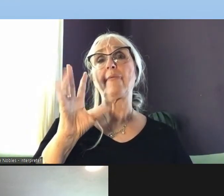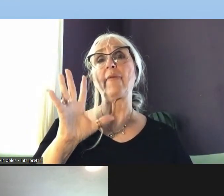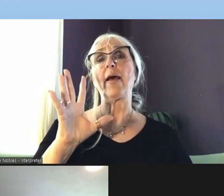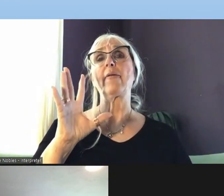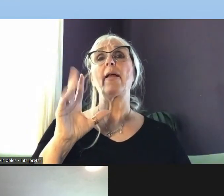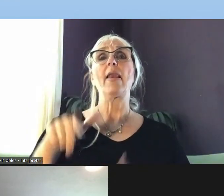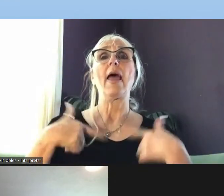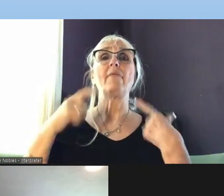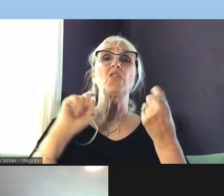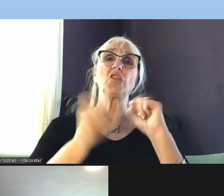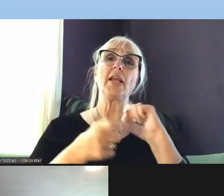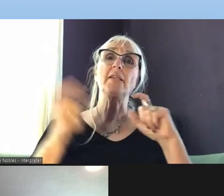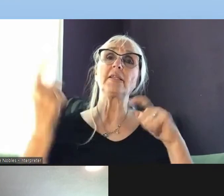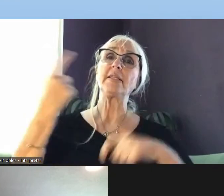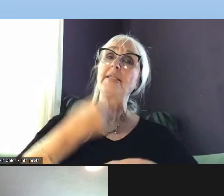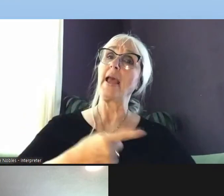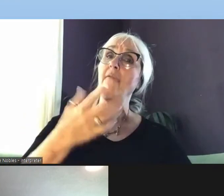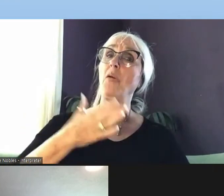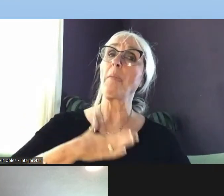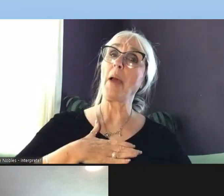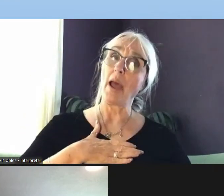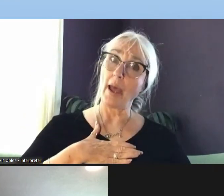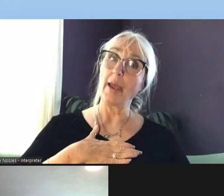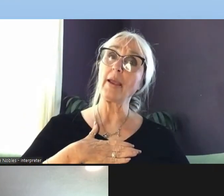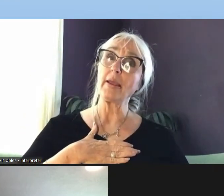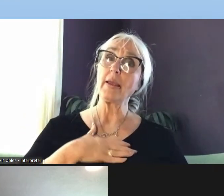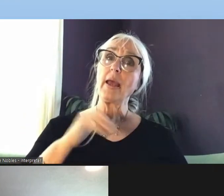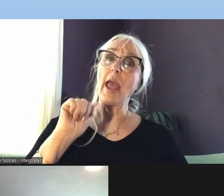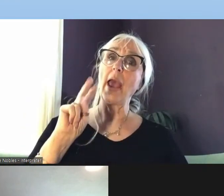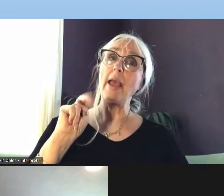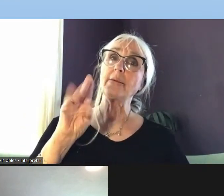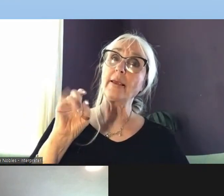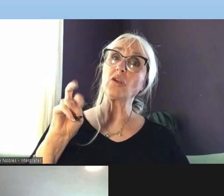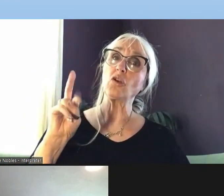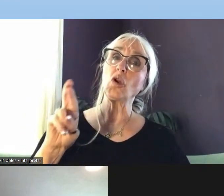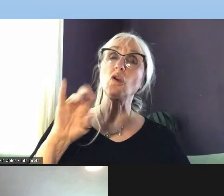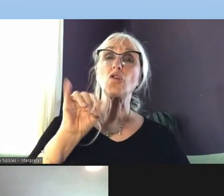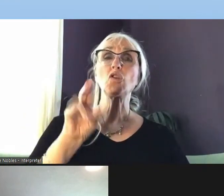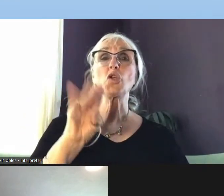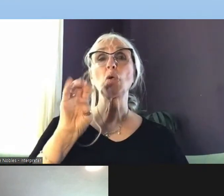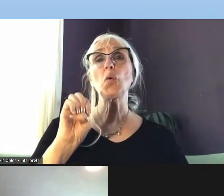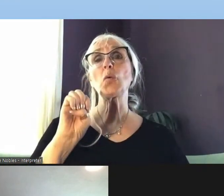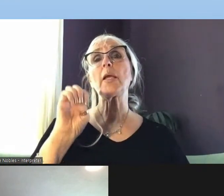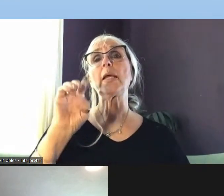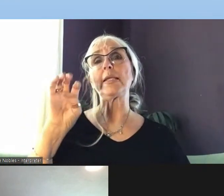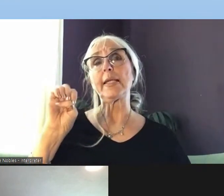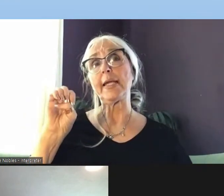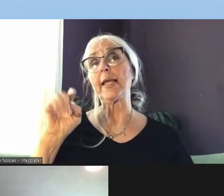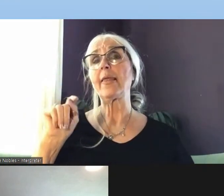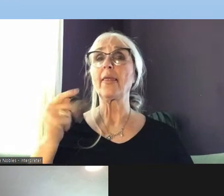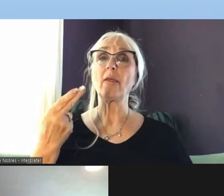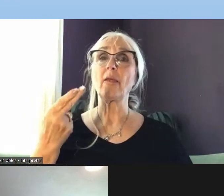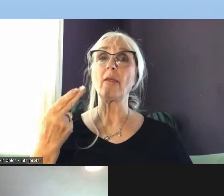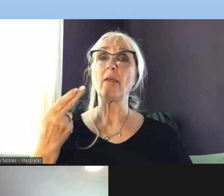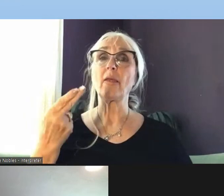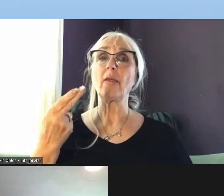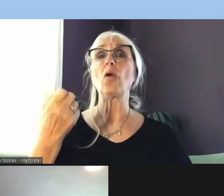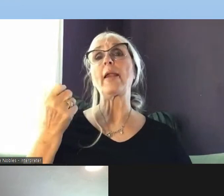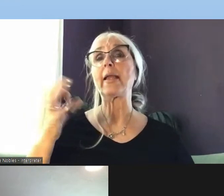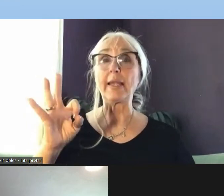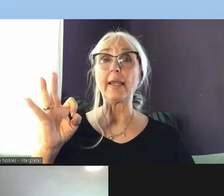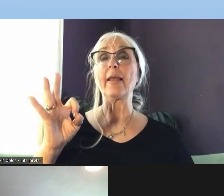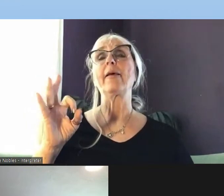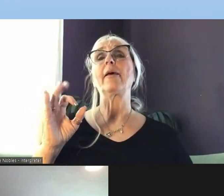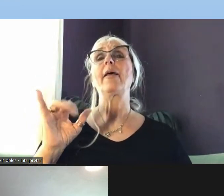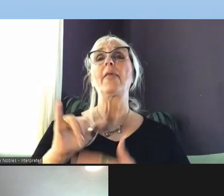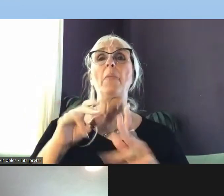life-changing day for my ancestors. Juneteenth, or June 19th, as it is noted, commemorates